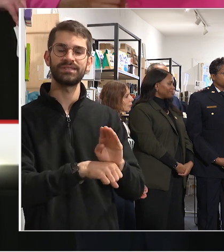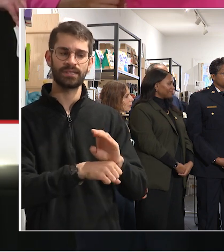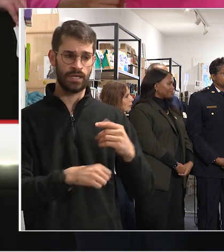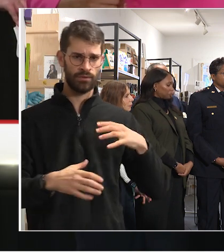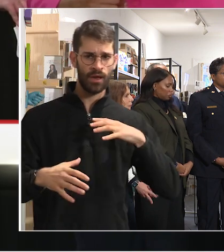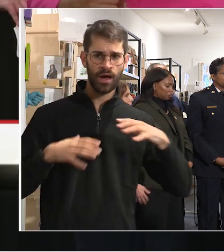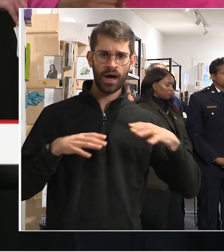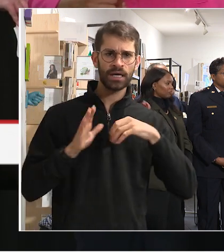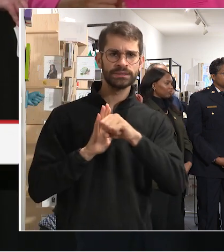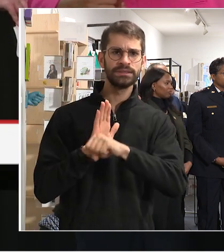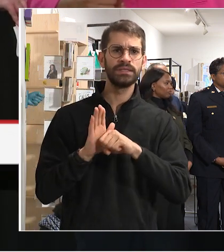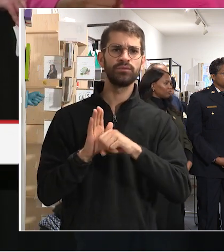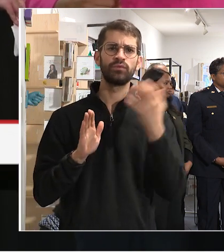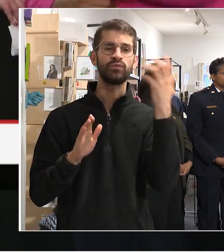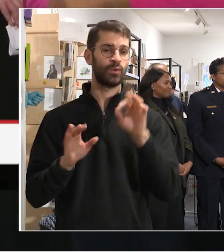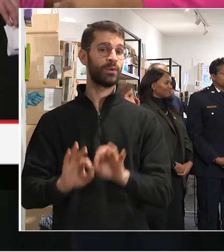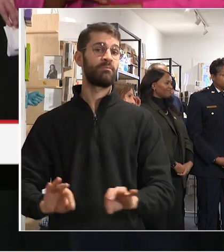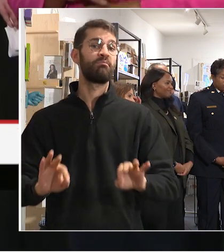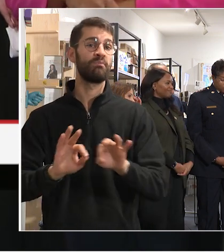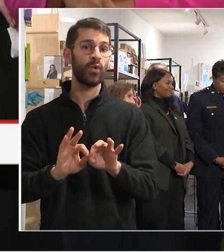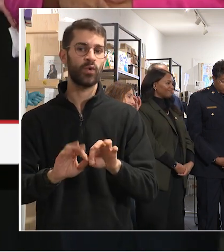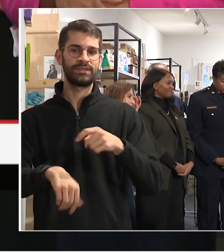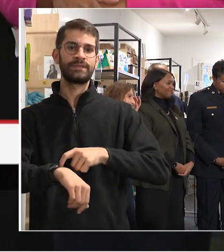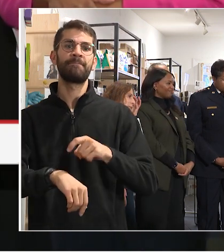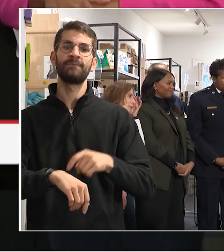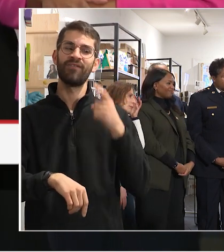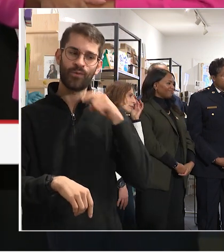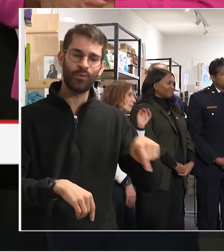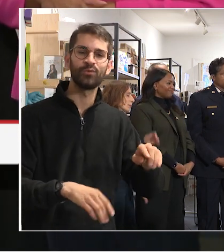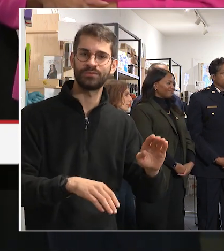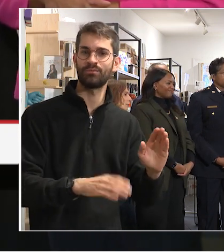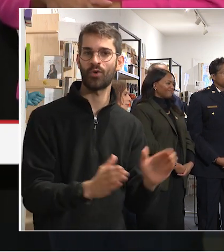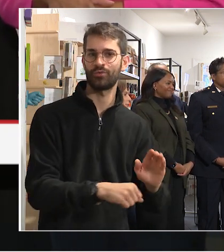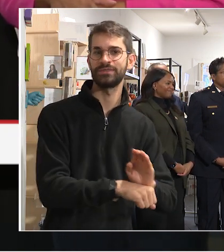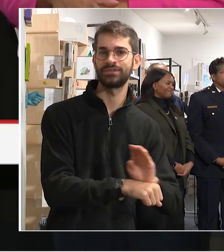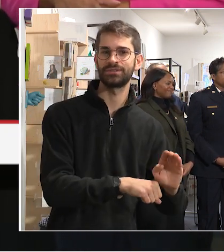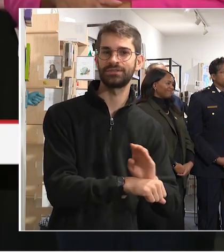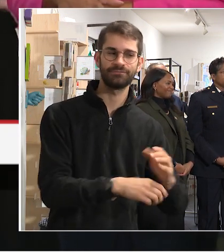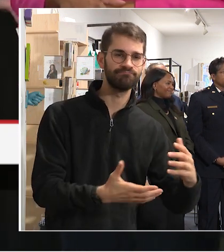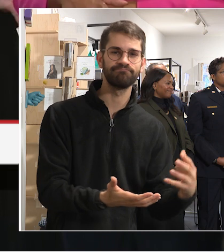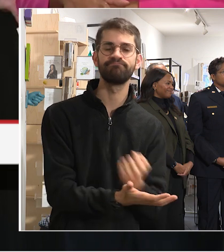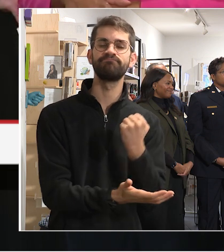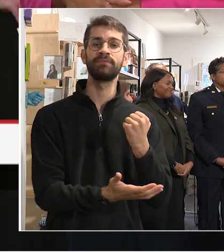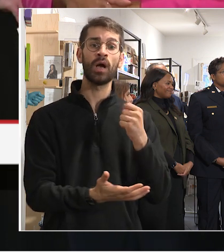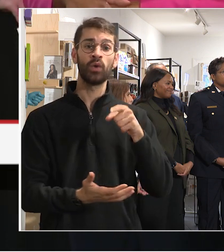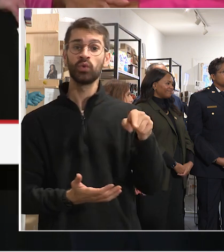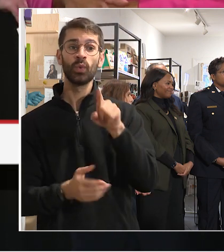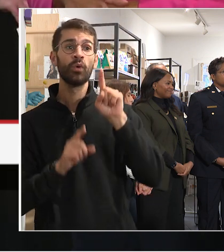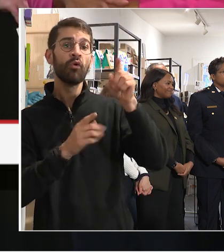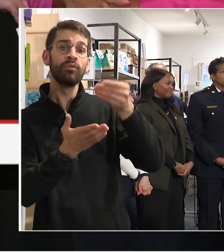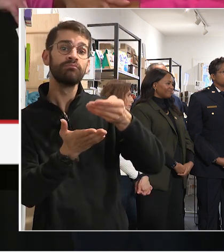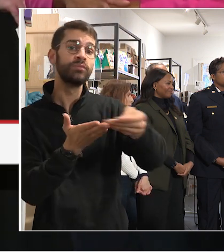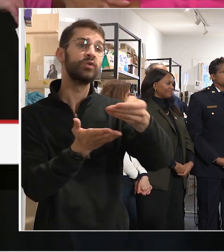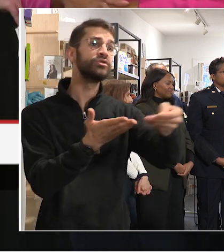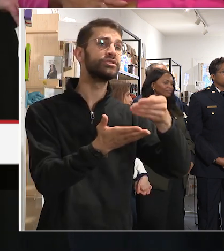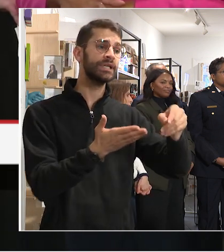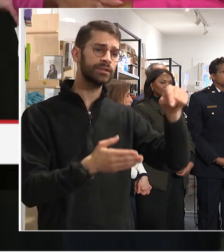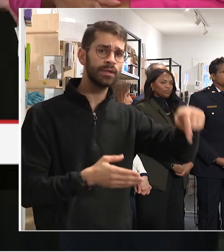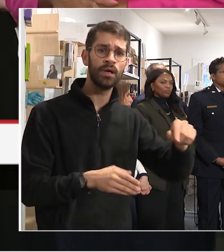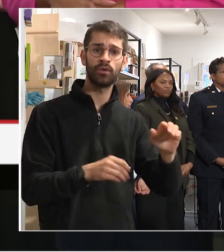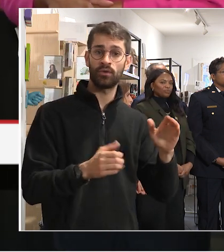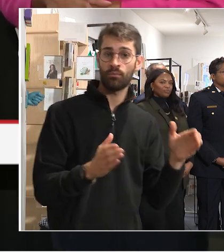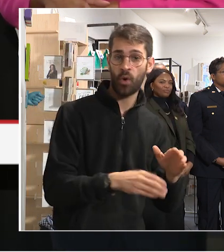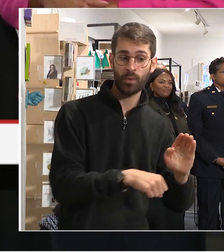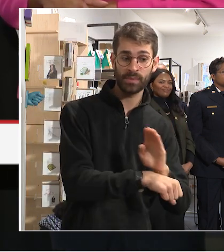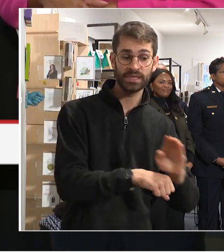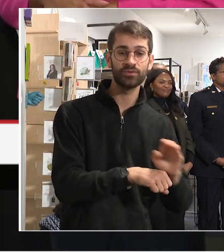an essential time of year for them. So every time you make a purchase at a small business or dine